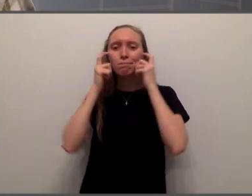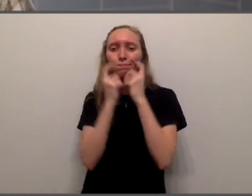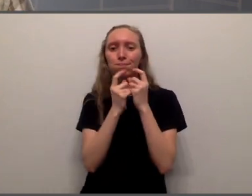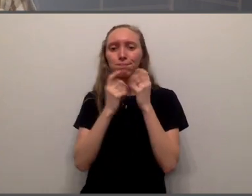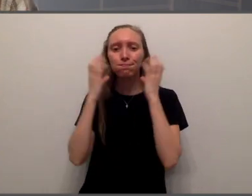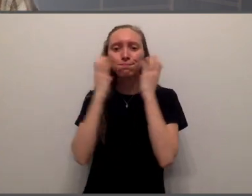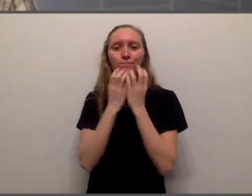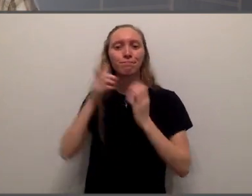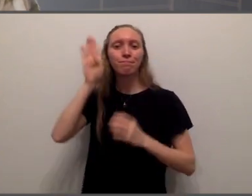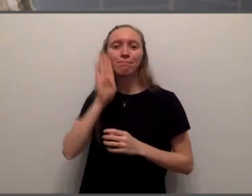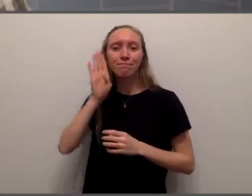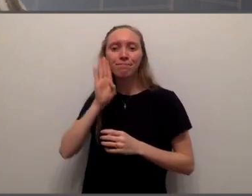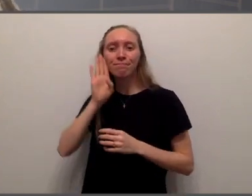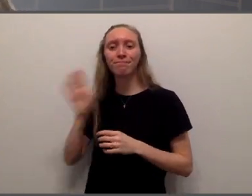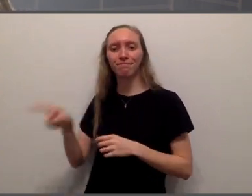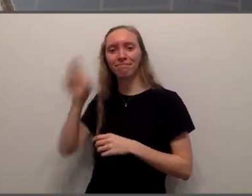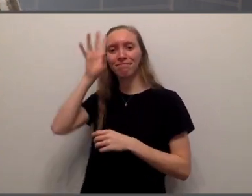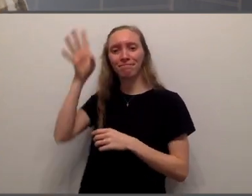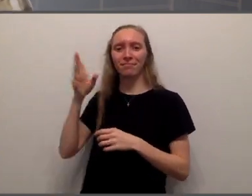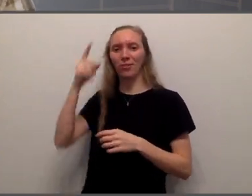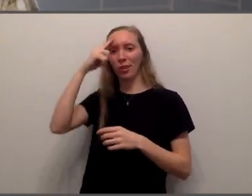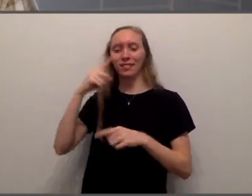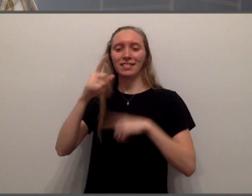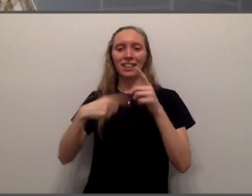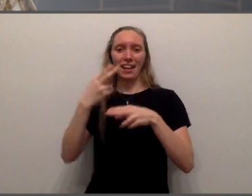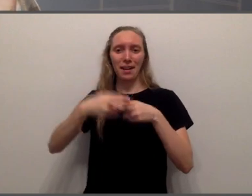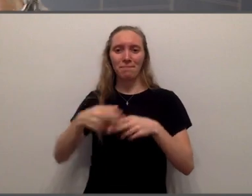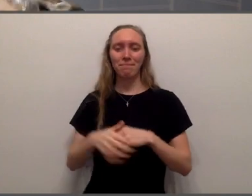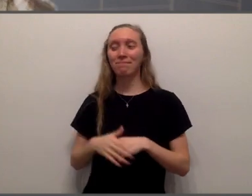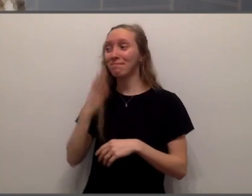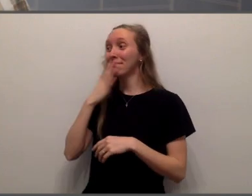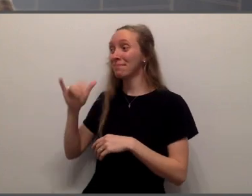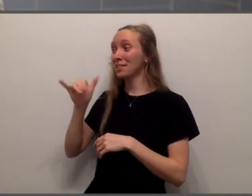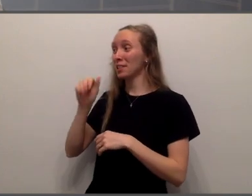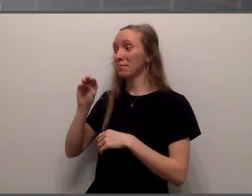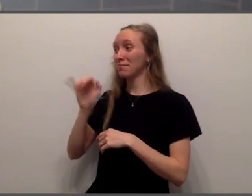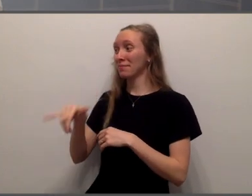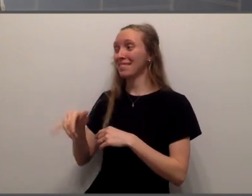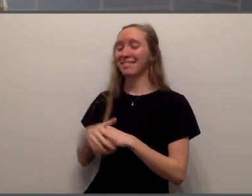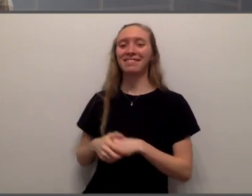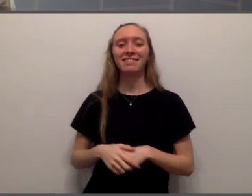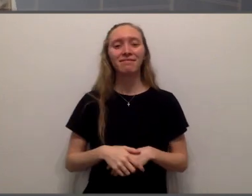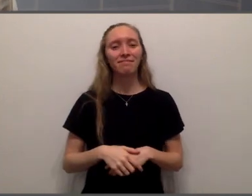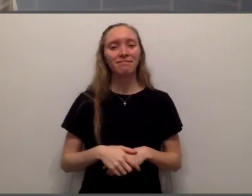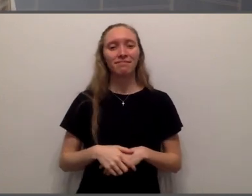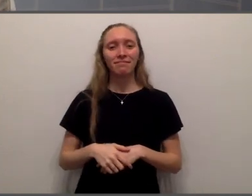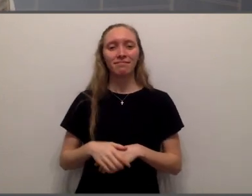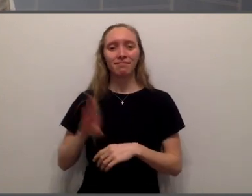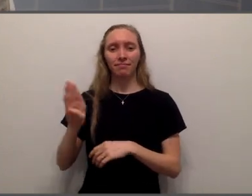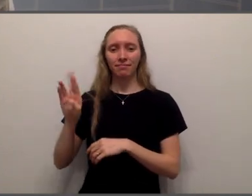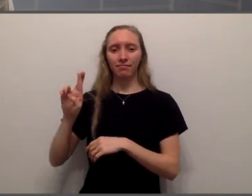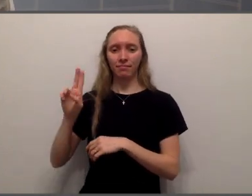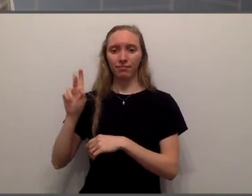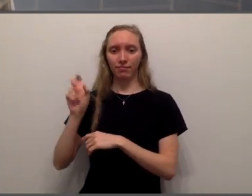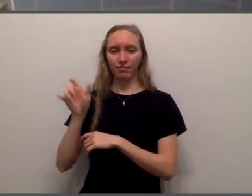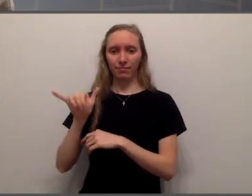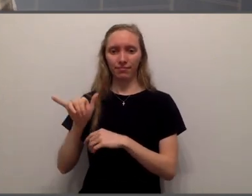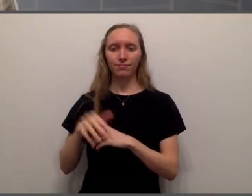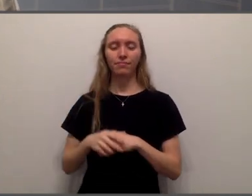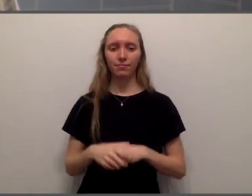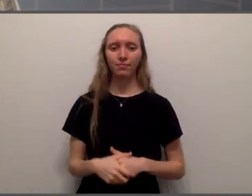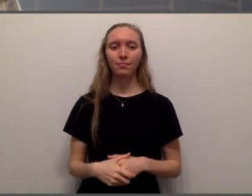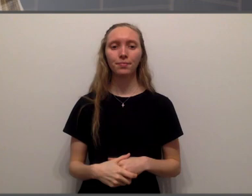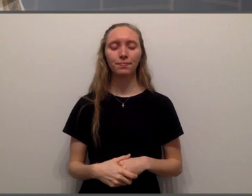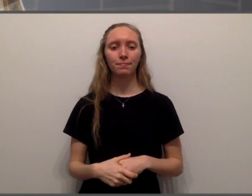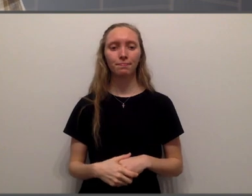says is now my sign name. So I love that. Thank you, Jimmy. All right, so let me share a few thoughts, and then we will